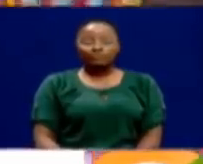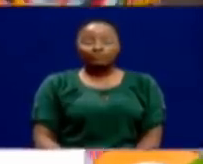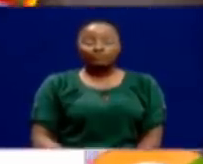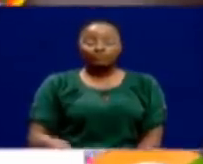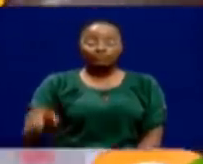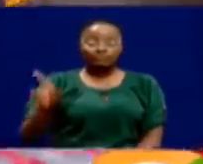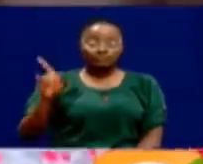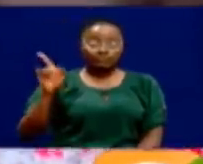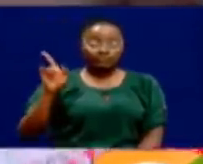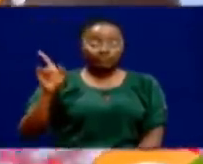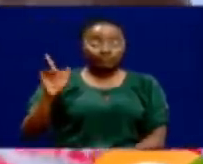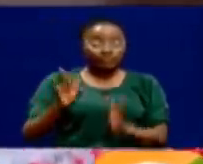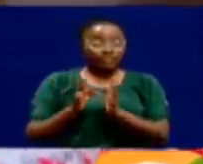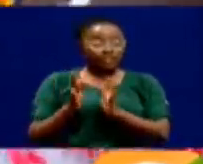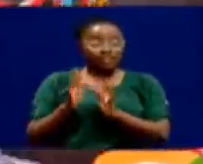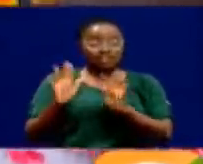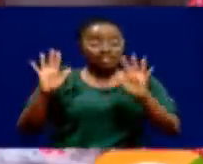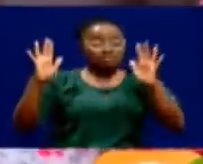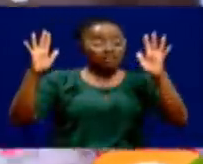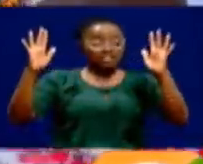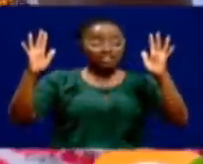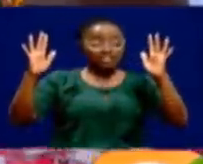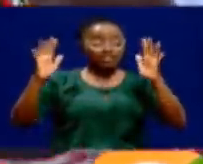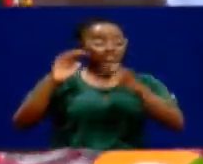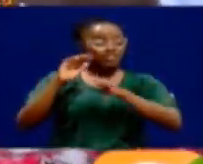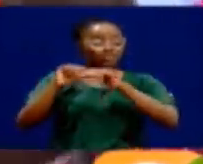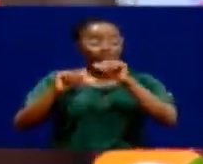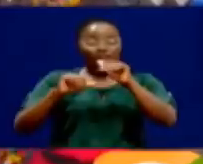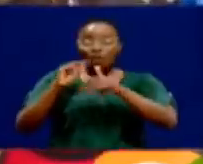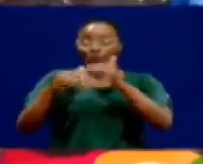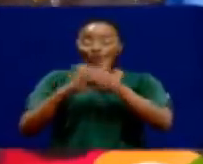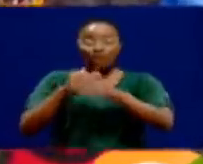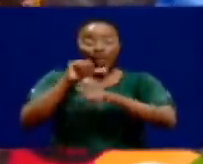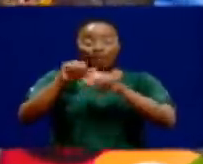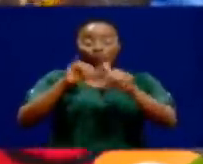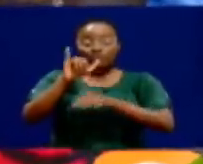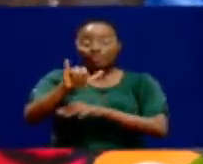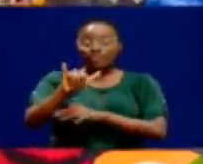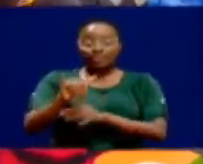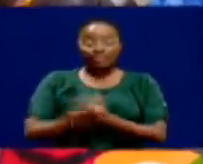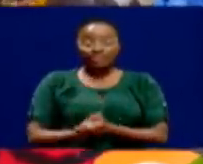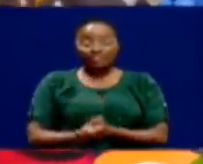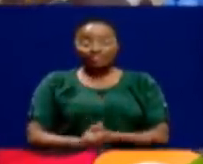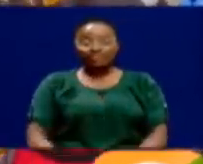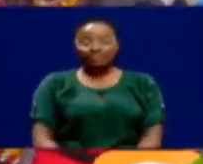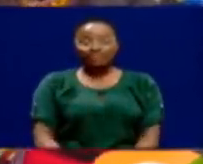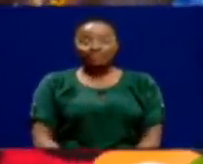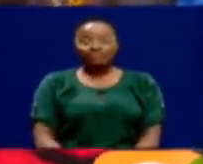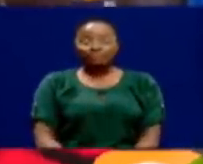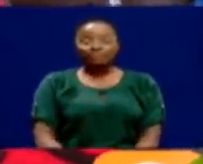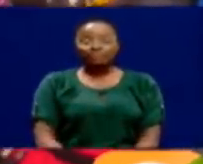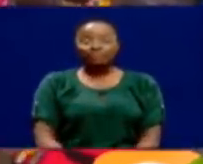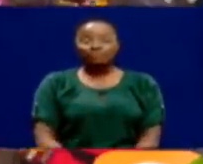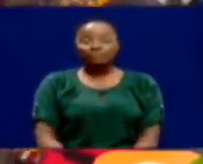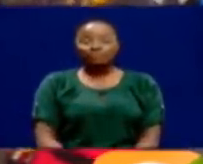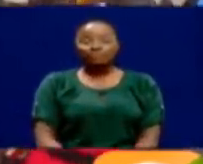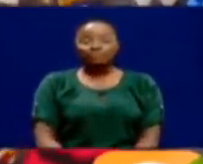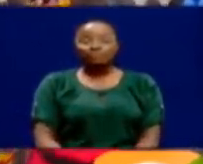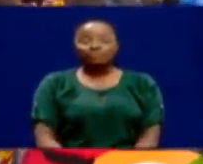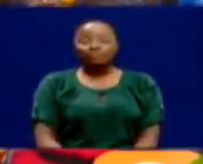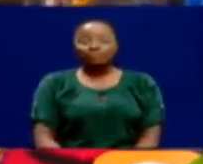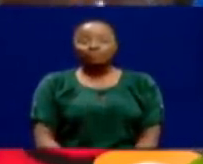This is what Christmas is all about. Jeff Koinange, Citizen